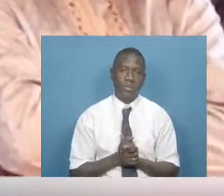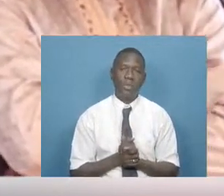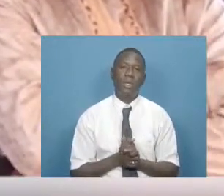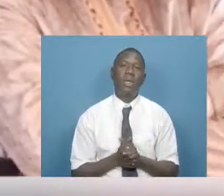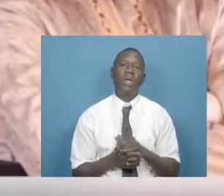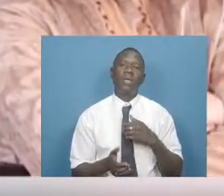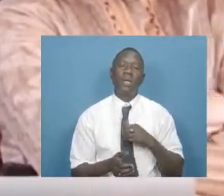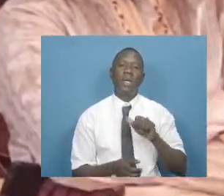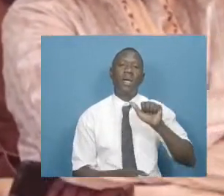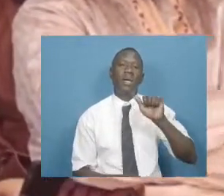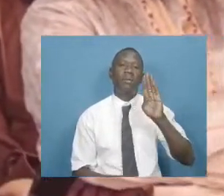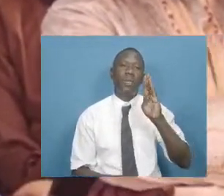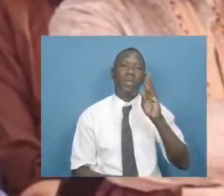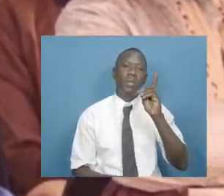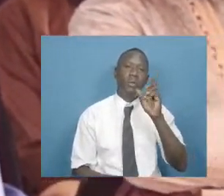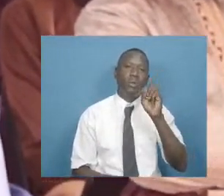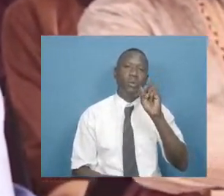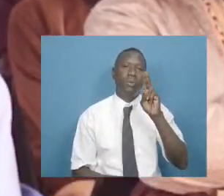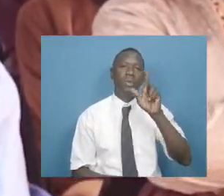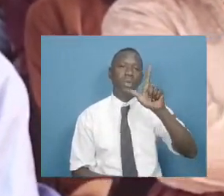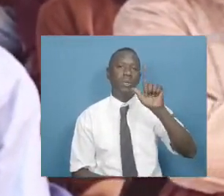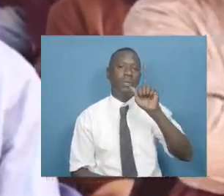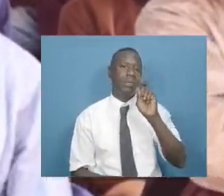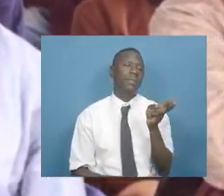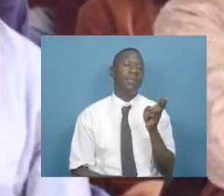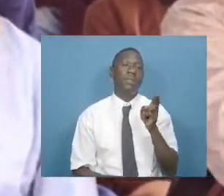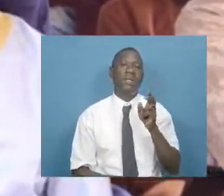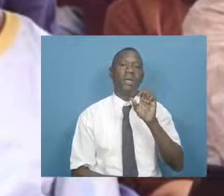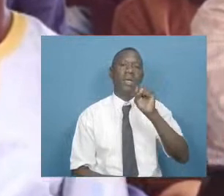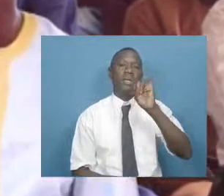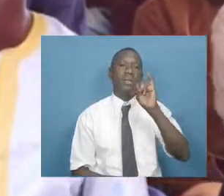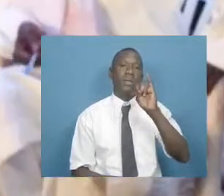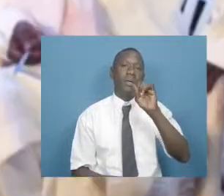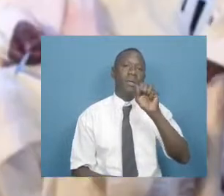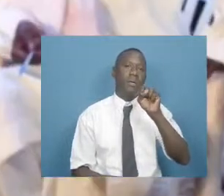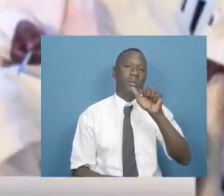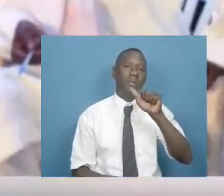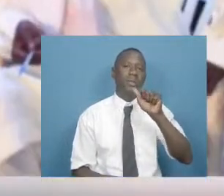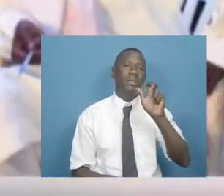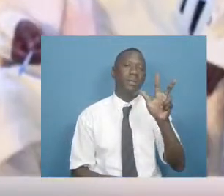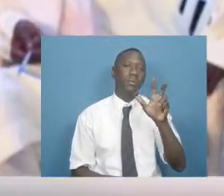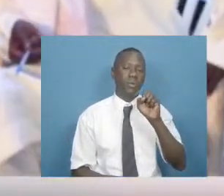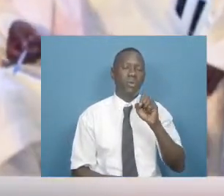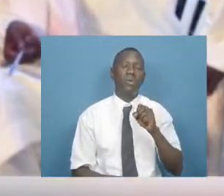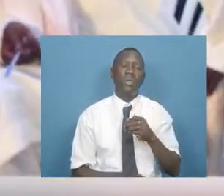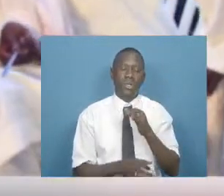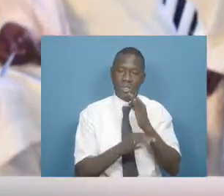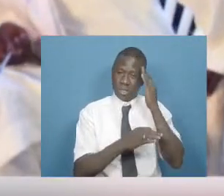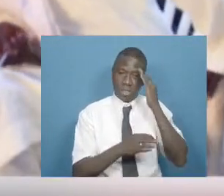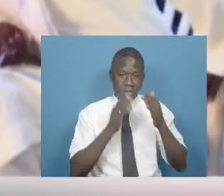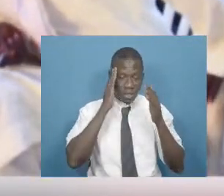Sheikh Abdullah Sisao, a Quranic teacher, spoke on behalf of the community. The